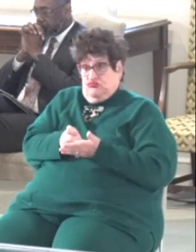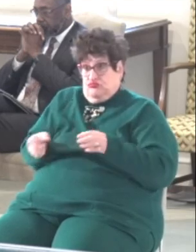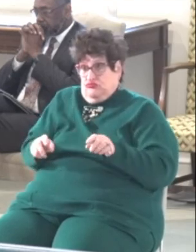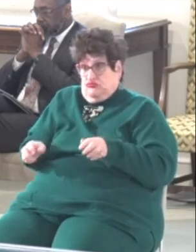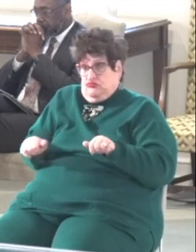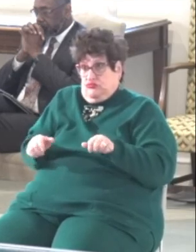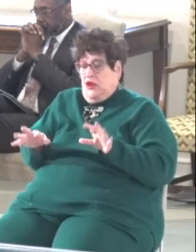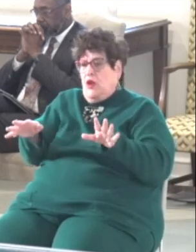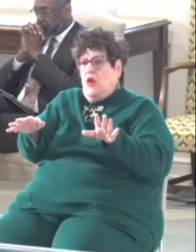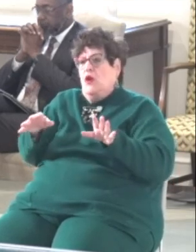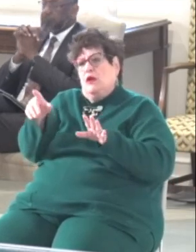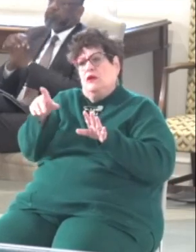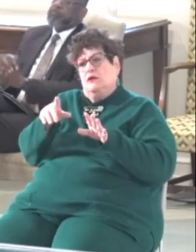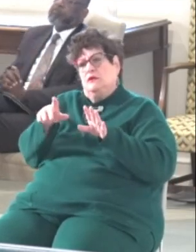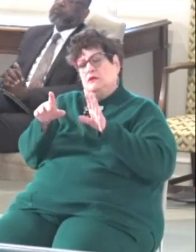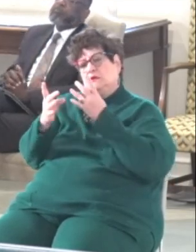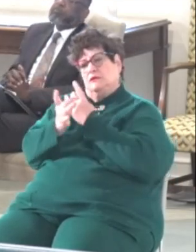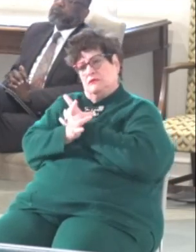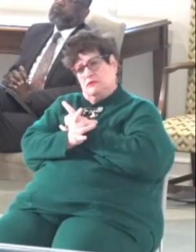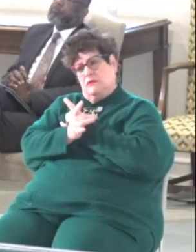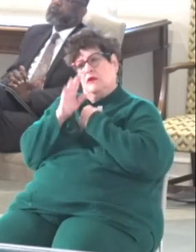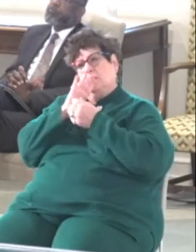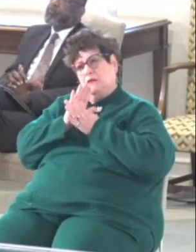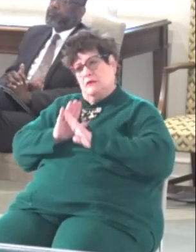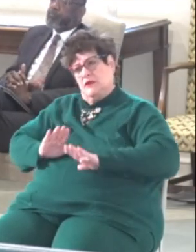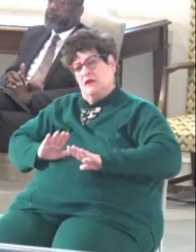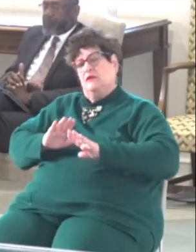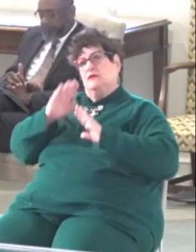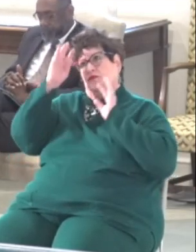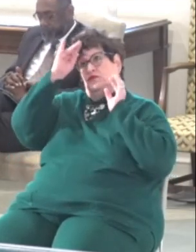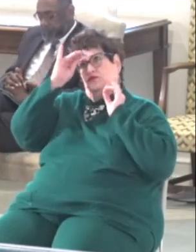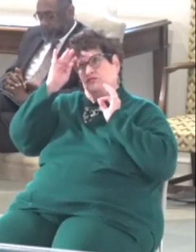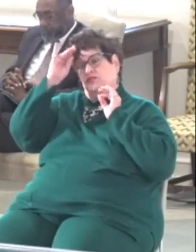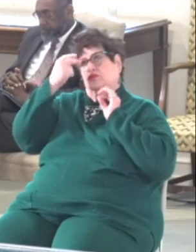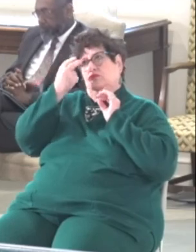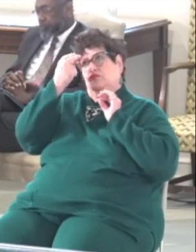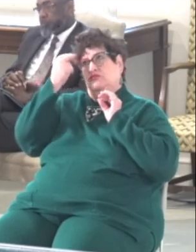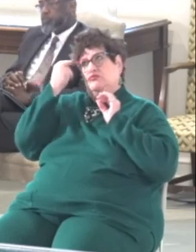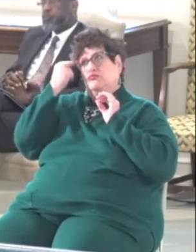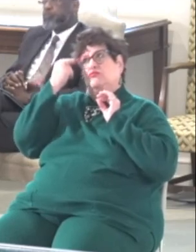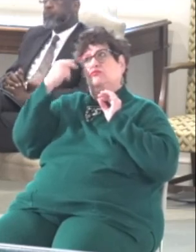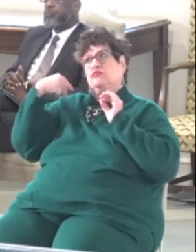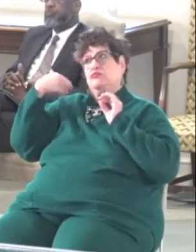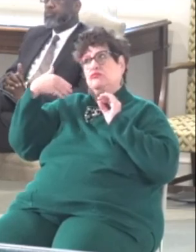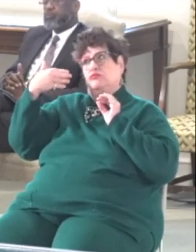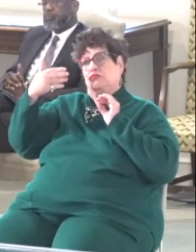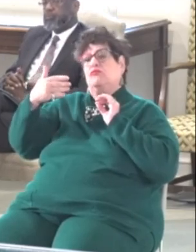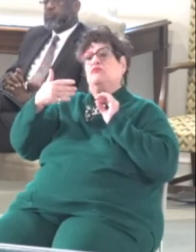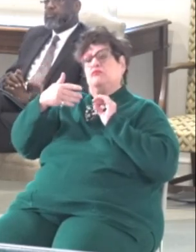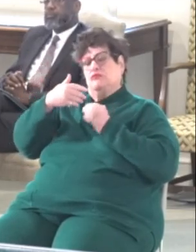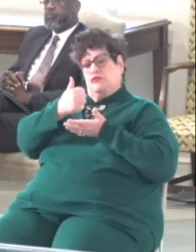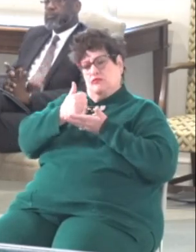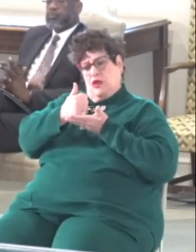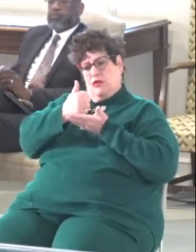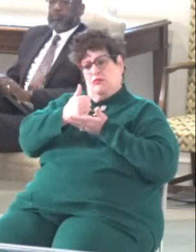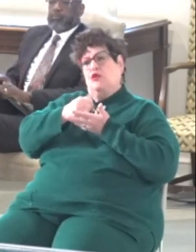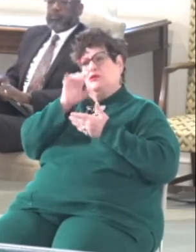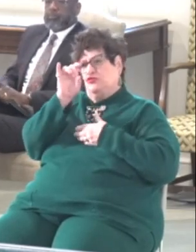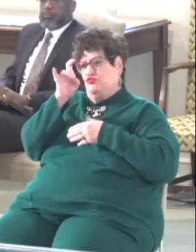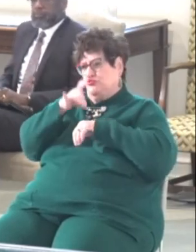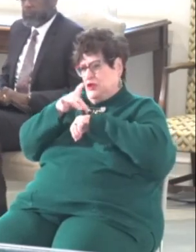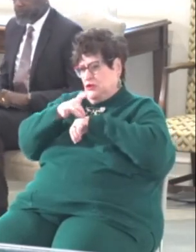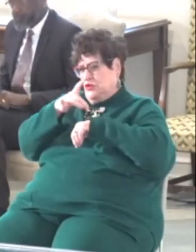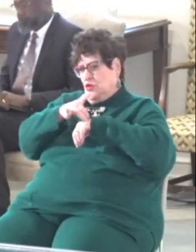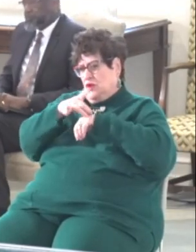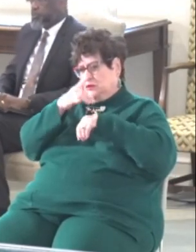Take this time for peace. Take this time for reflection. Again, naming your resources, naming it, writing it down. Don't just